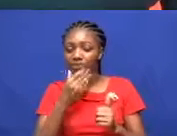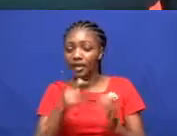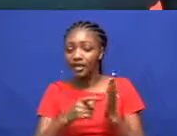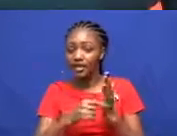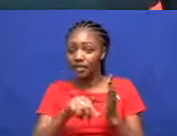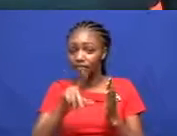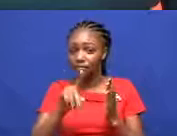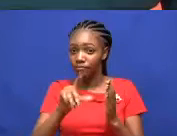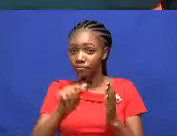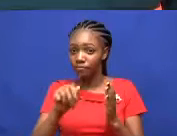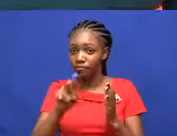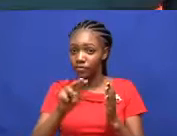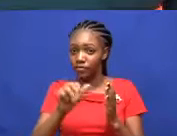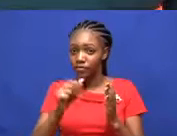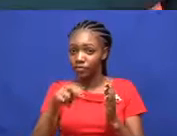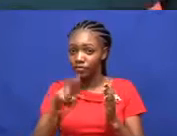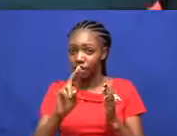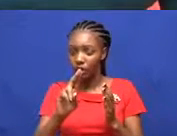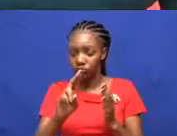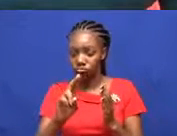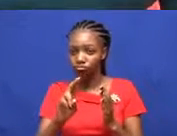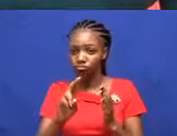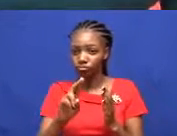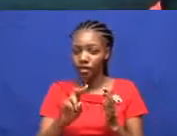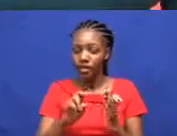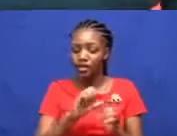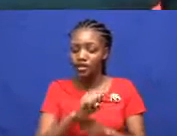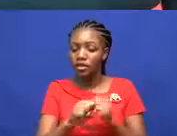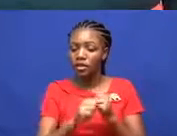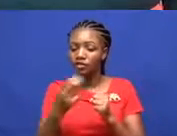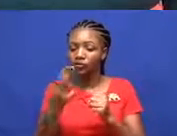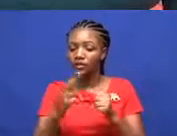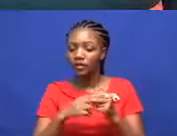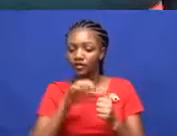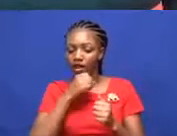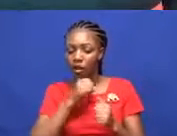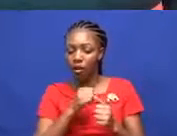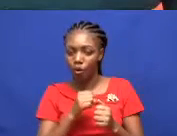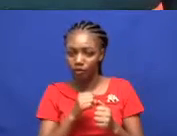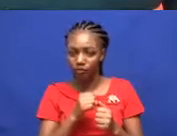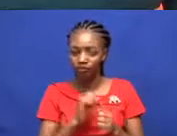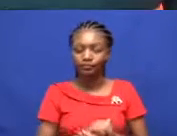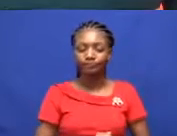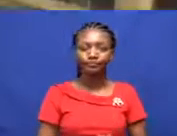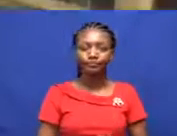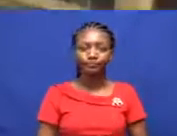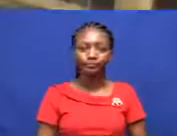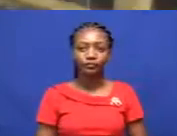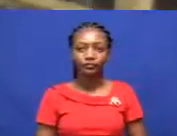as DJ Skylar, at his toll station home in Kiambu County and filed this story.